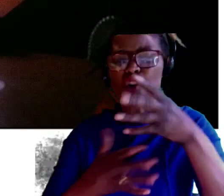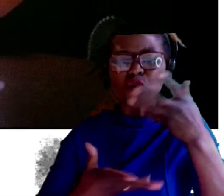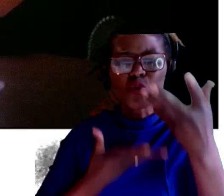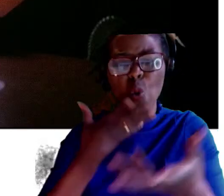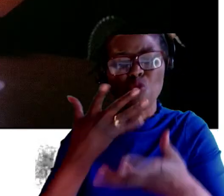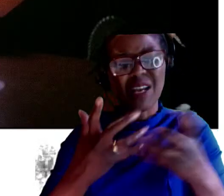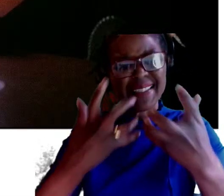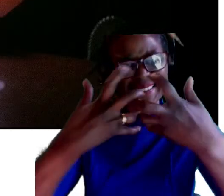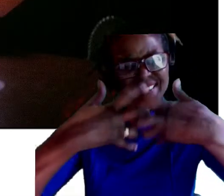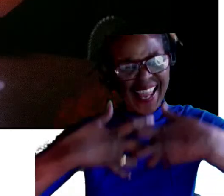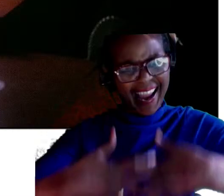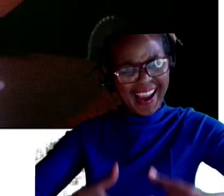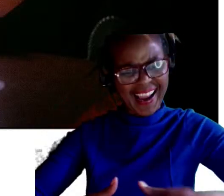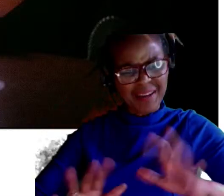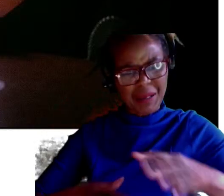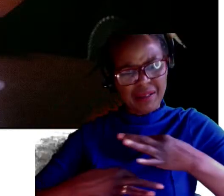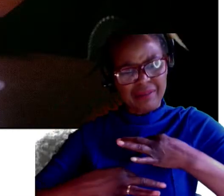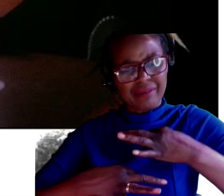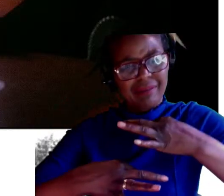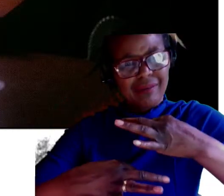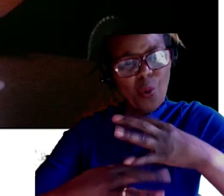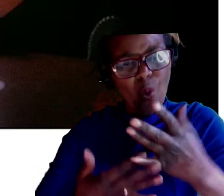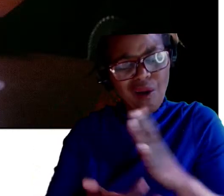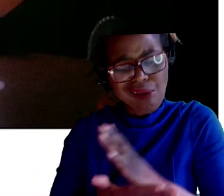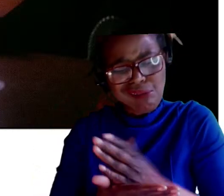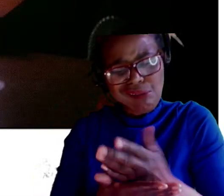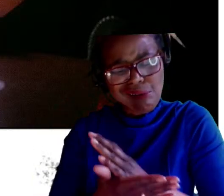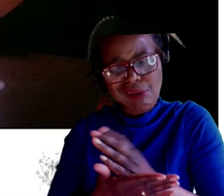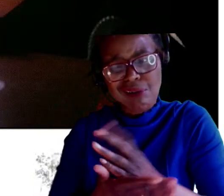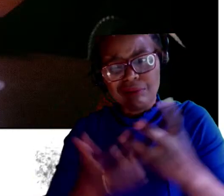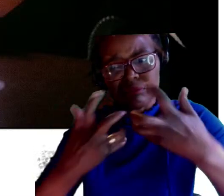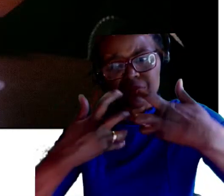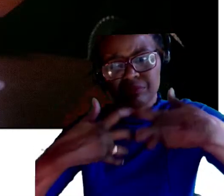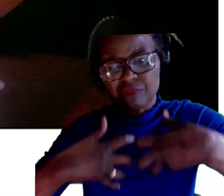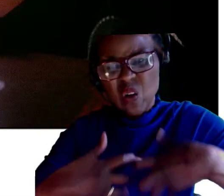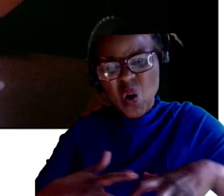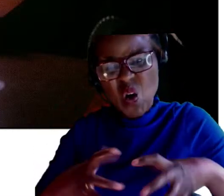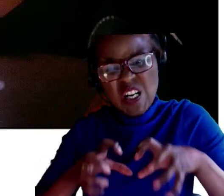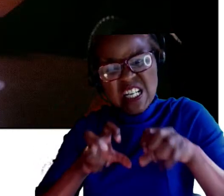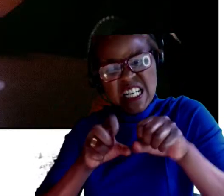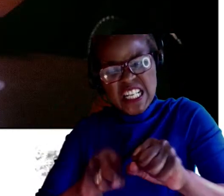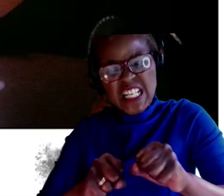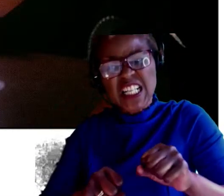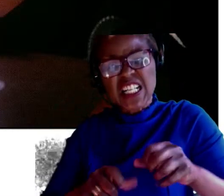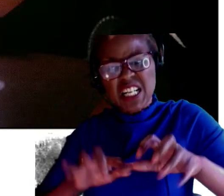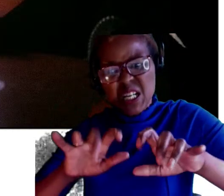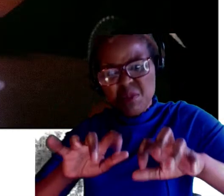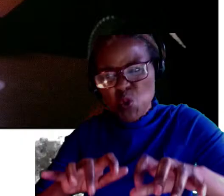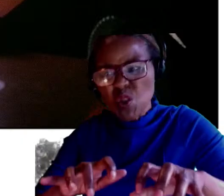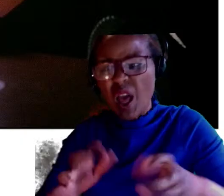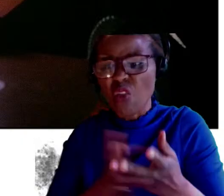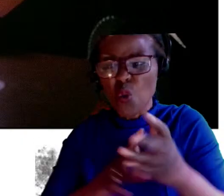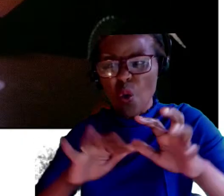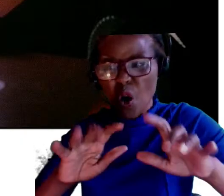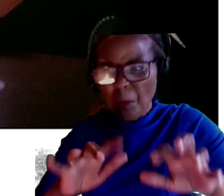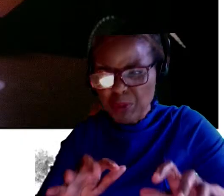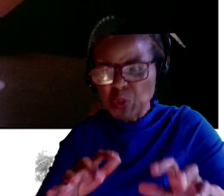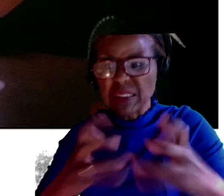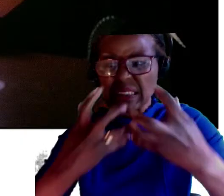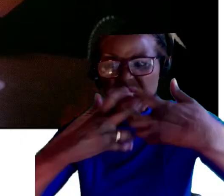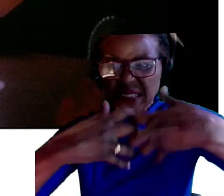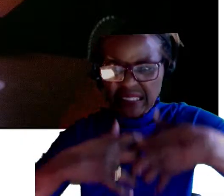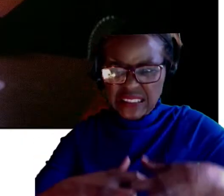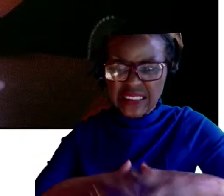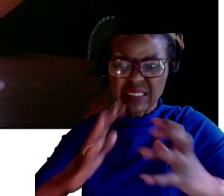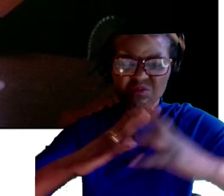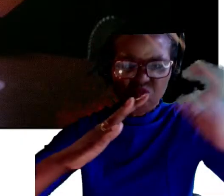slight wariness of it, or even a contempt. Thanks to all those times it hasn't worked, it makes it feel